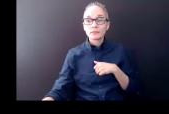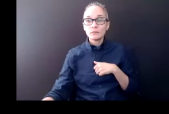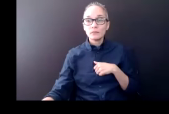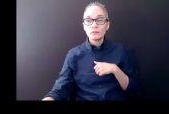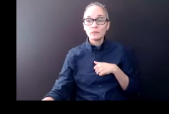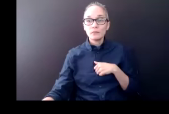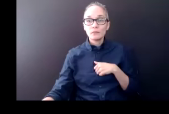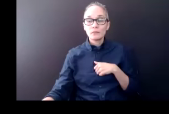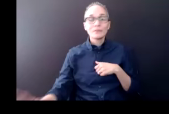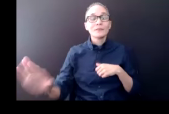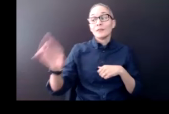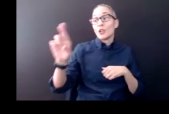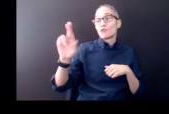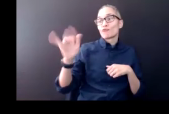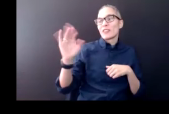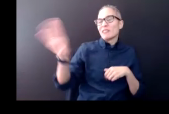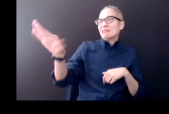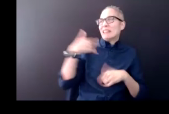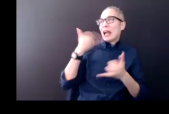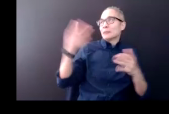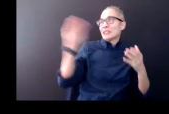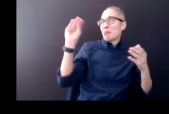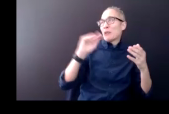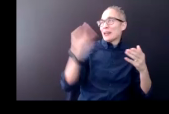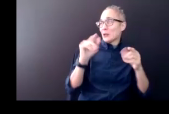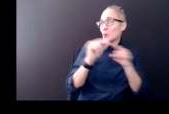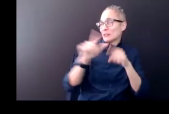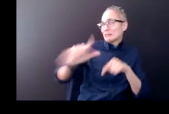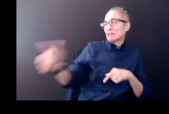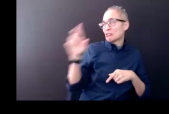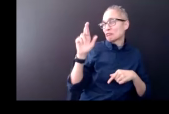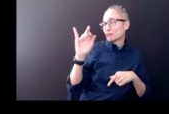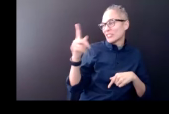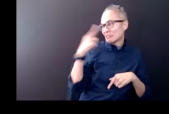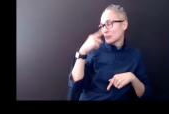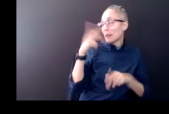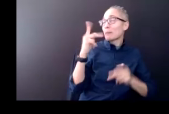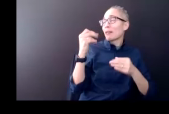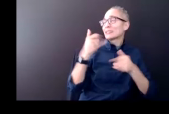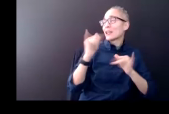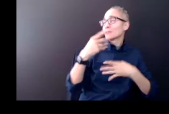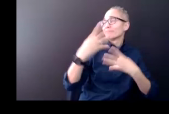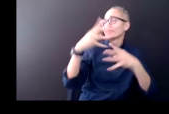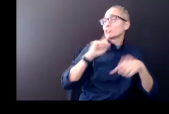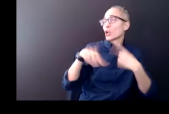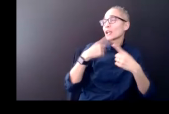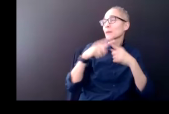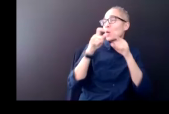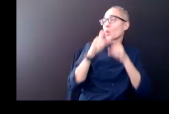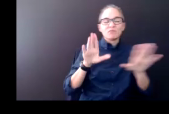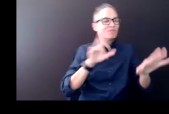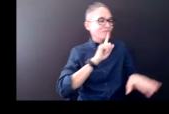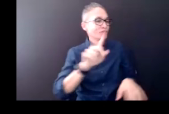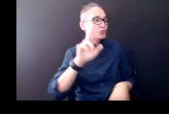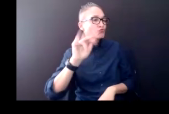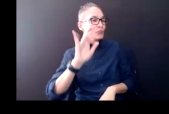Yeah, definitely. I'm still capturing sentiment. So, Rick, if you can handle it, because it's still coming in. So Yeah, I mean, I will be talking